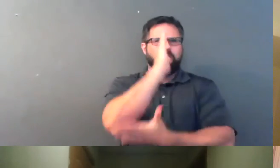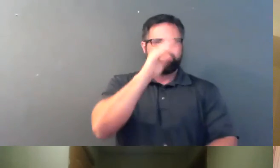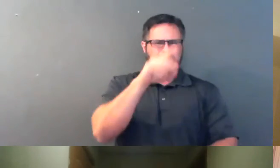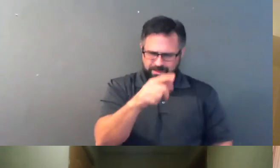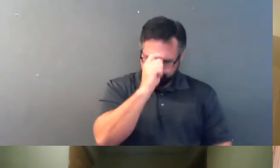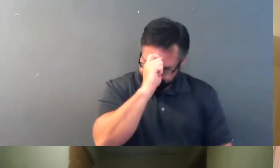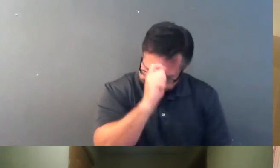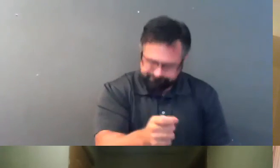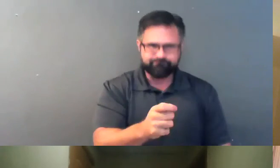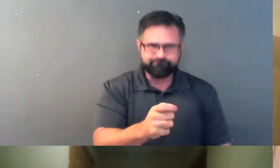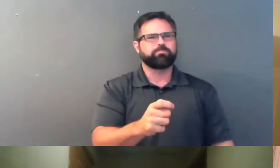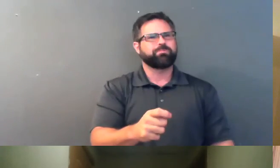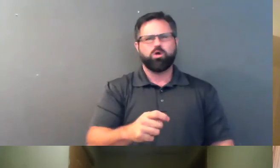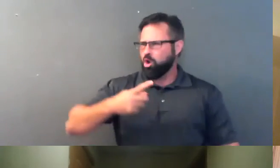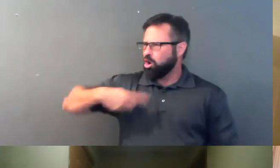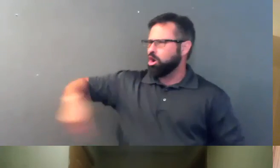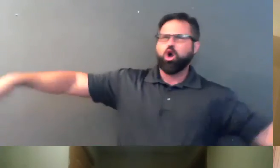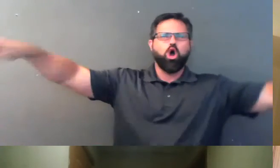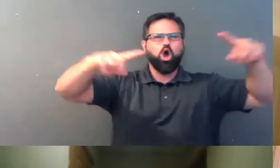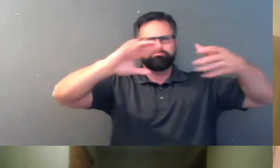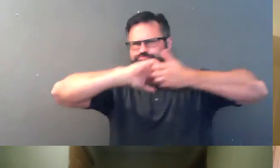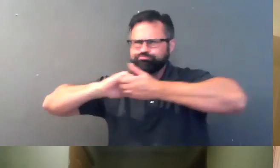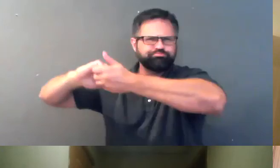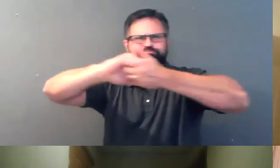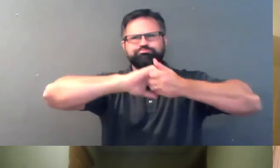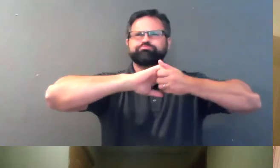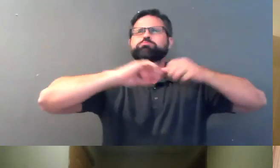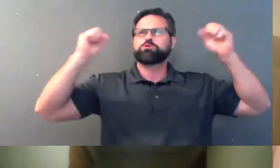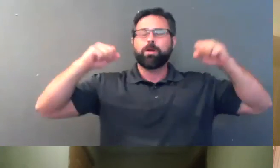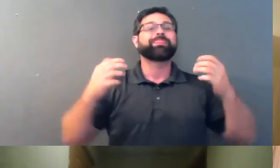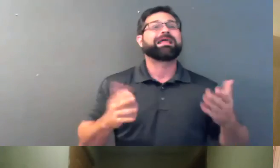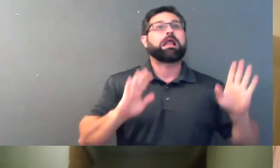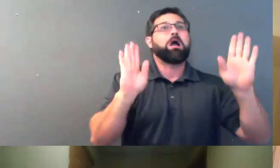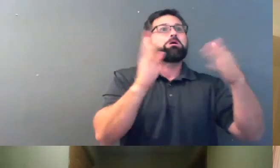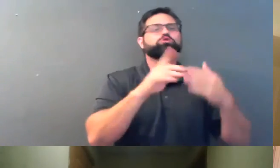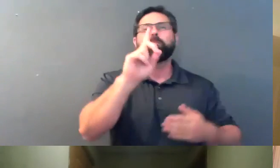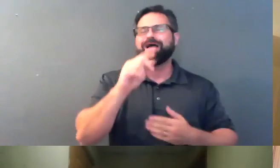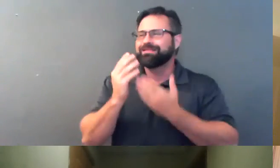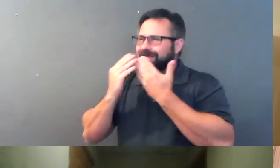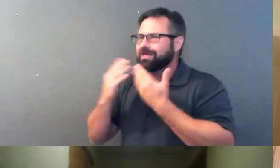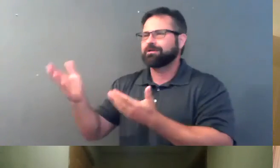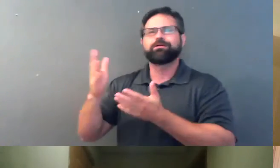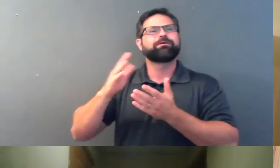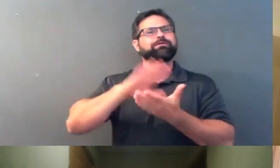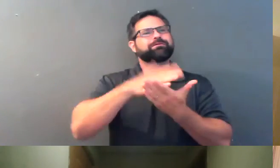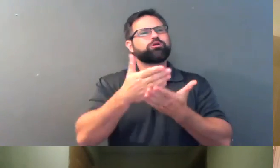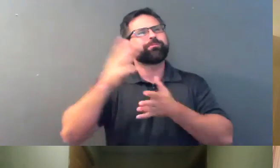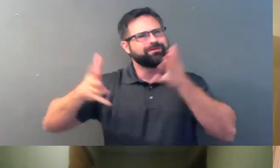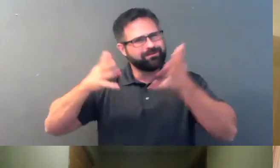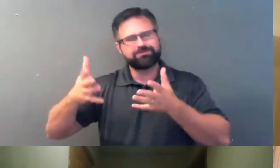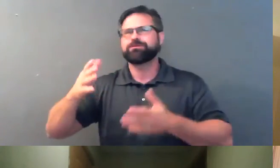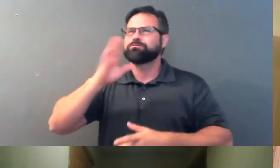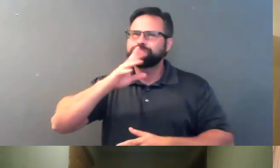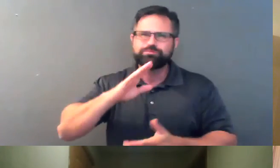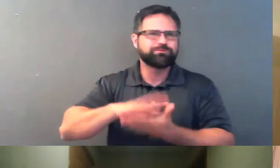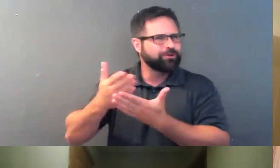strongly. I would like to, before closing, thank our interpreters and our captionists, and to